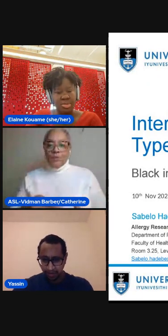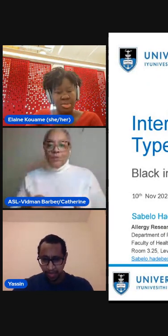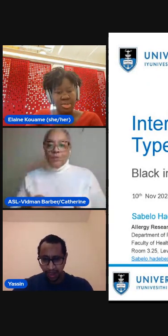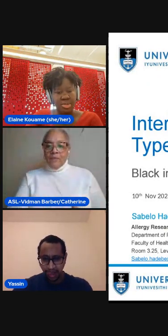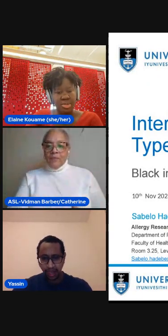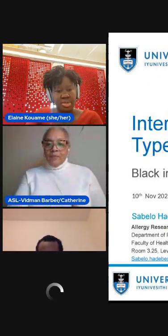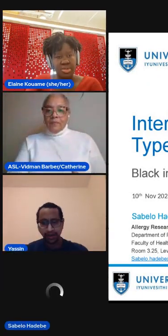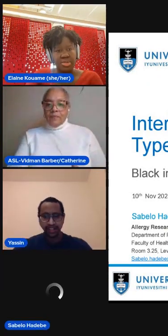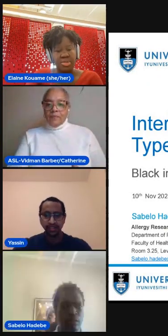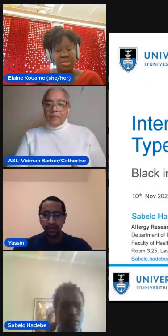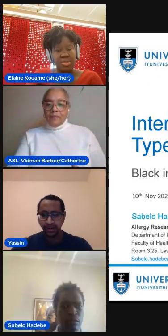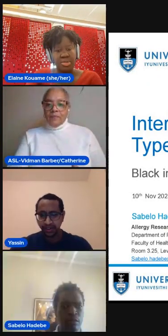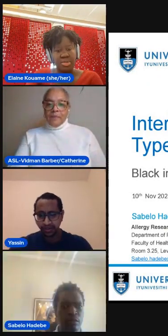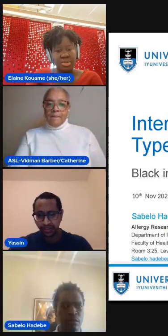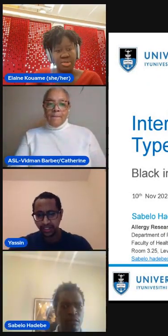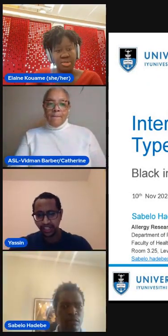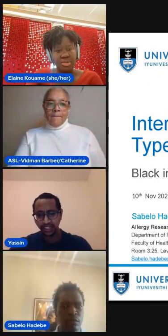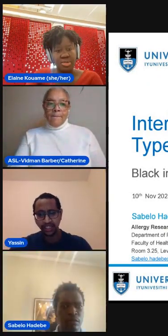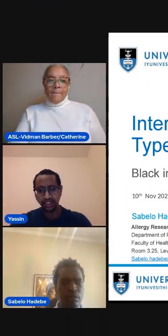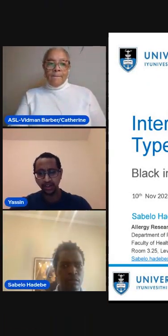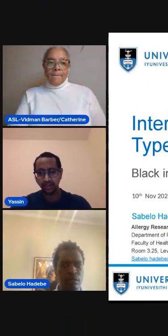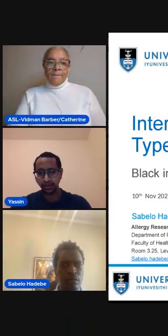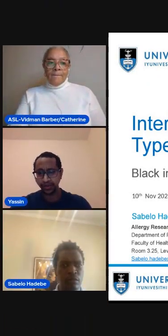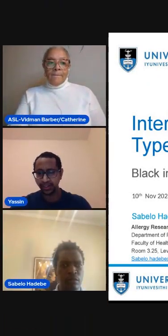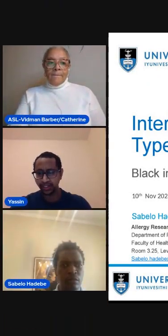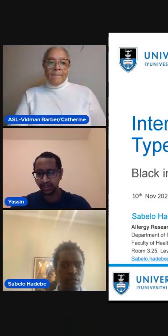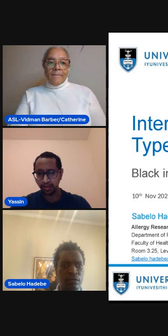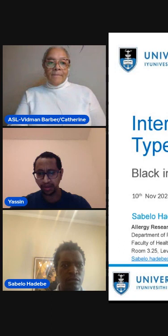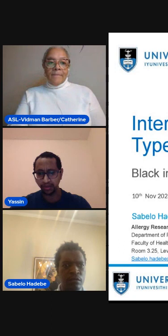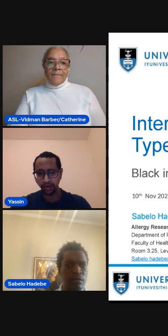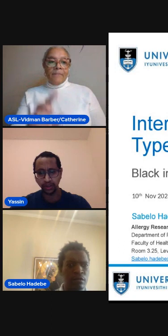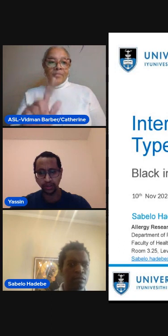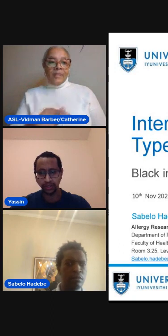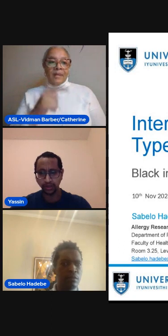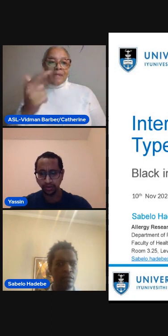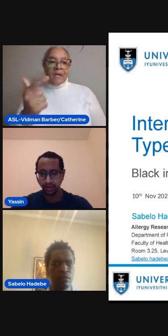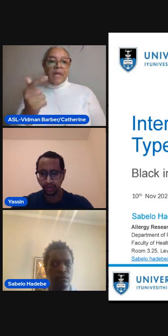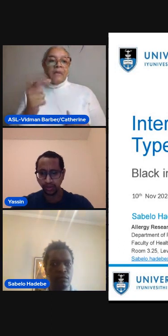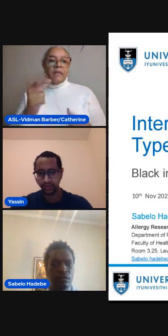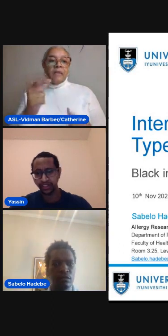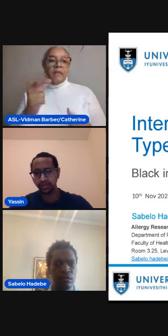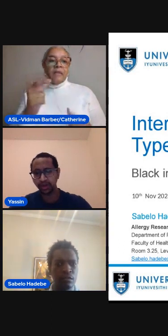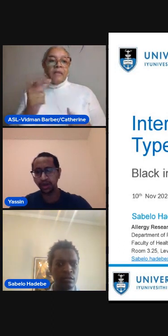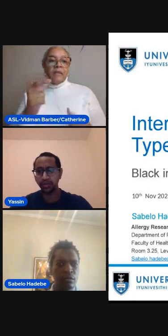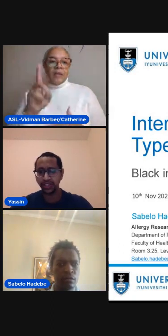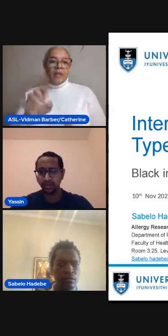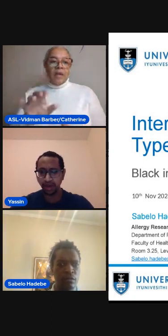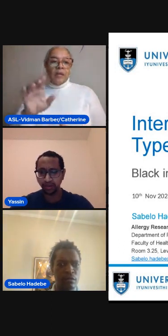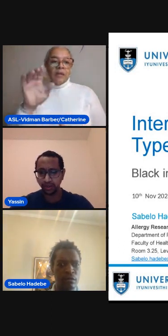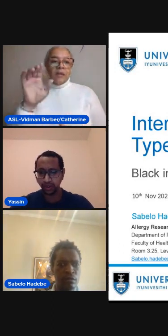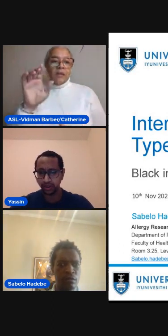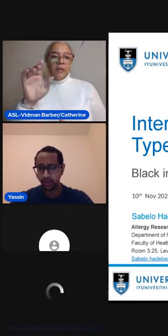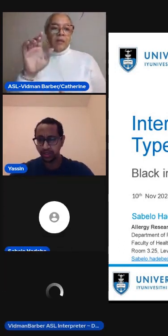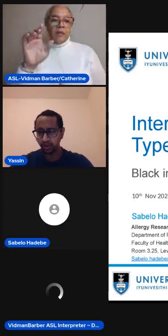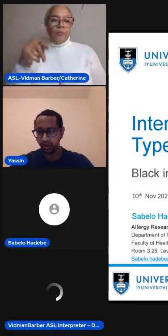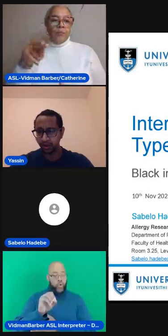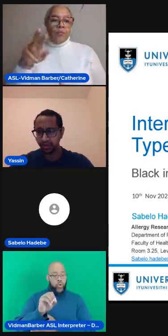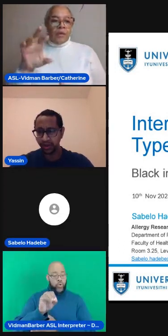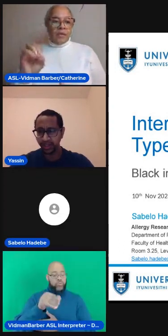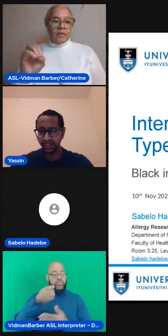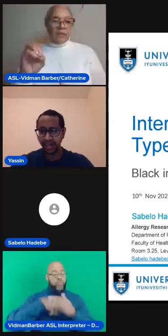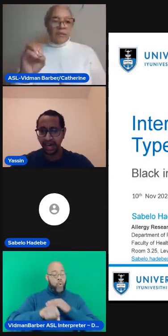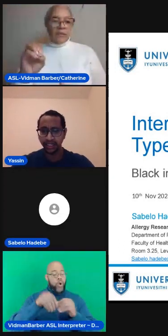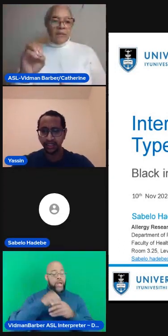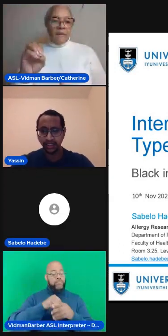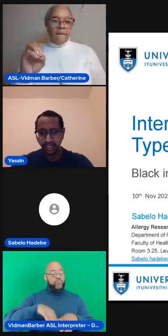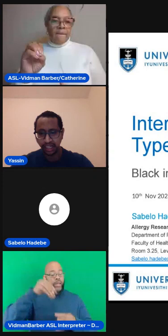So, our next speaker for this session is Dr. Prince Baffour Tonto. Prince Baffour Tonto was born and